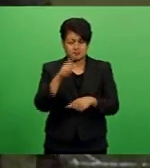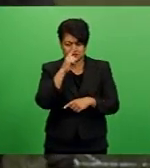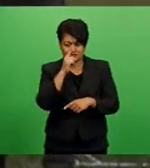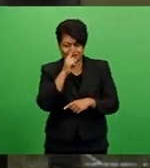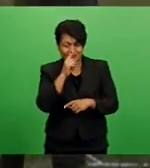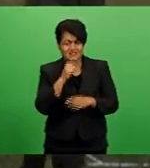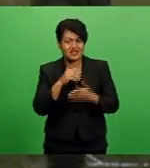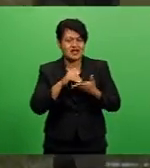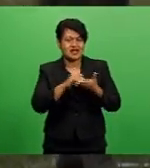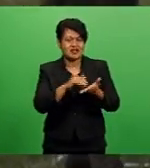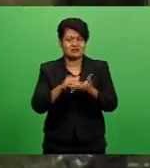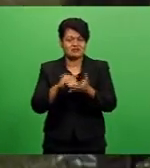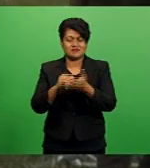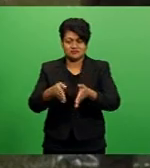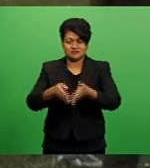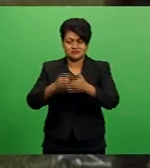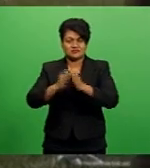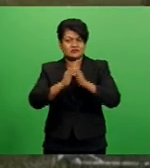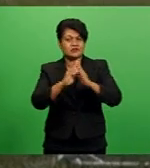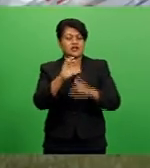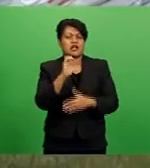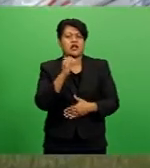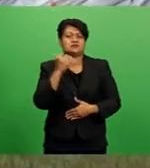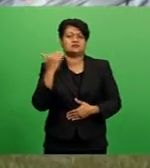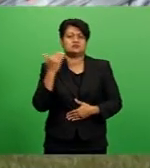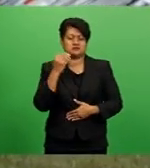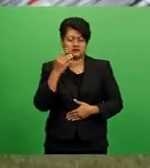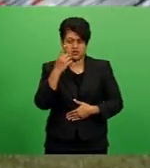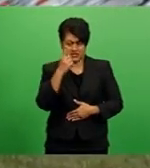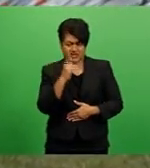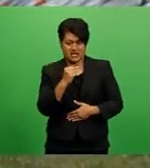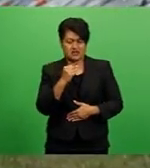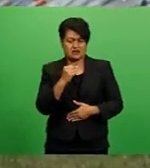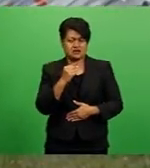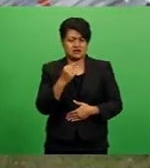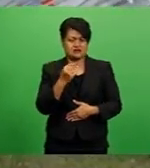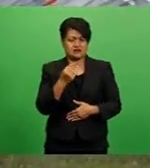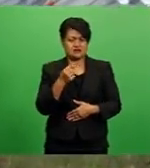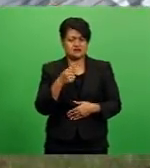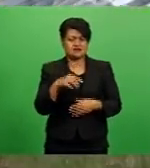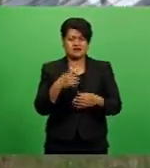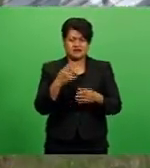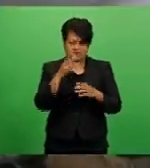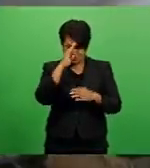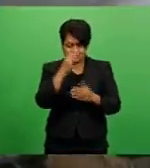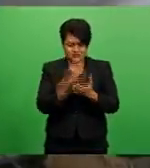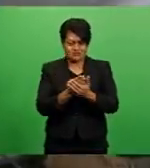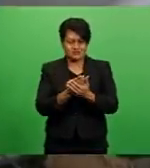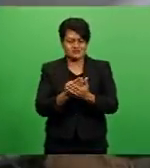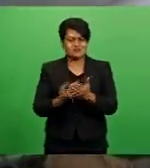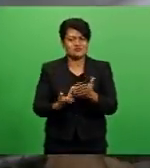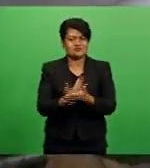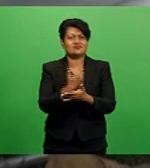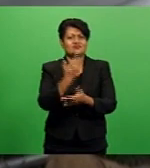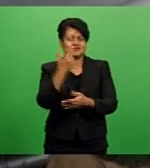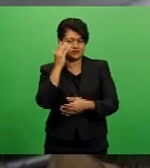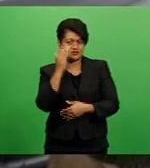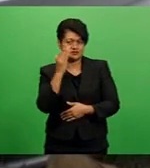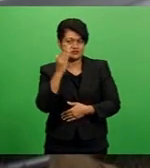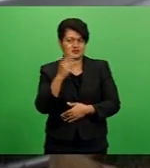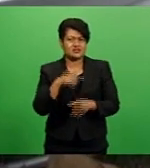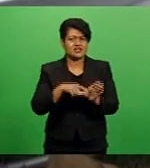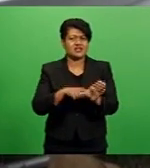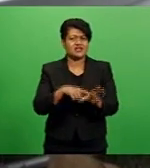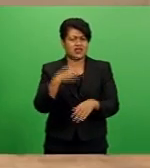up temporary classrooms that will cater for 2 streams each of years 9 to 12 and 1 stream of year